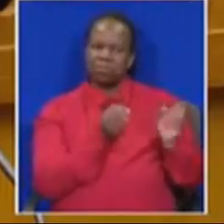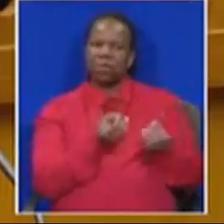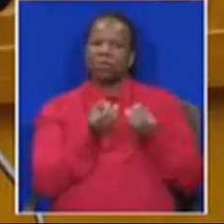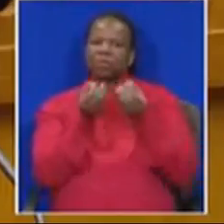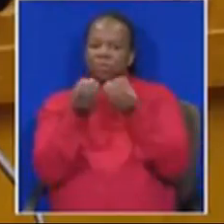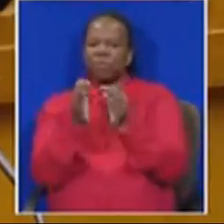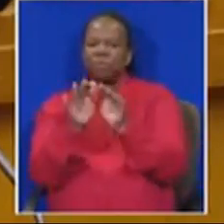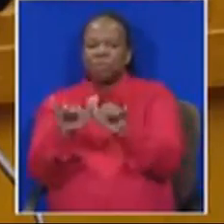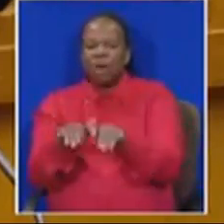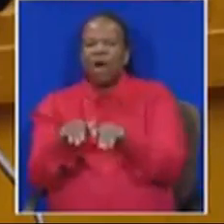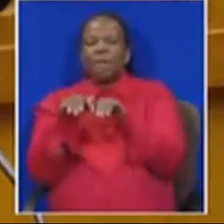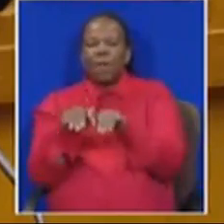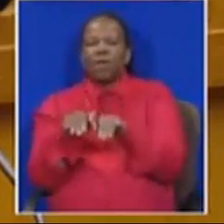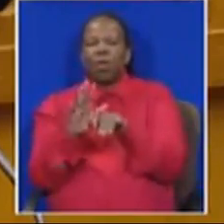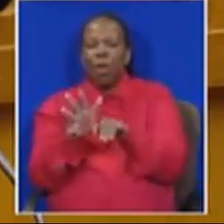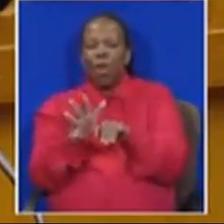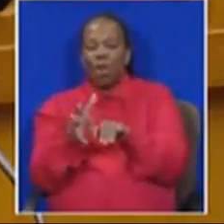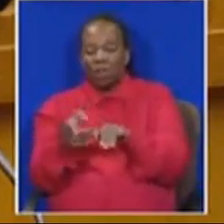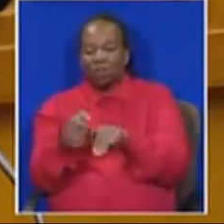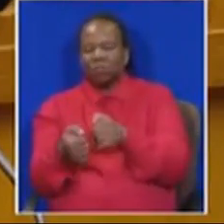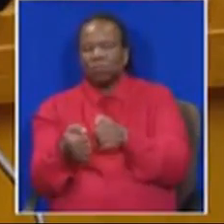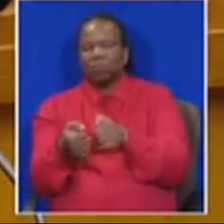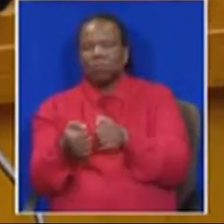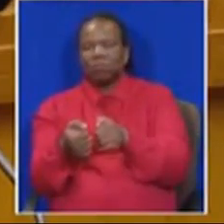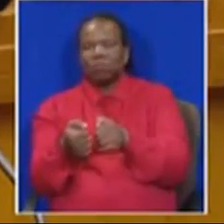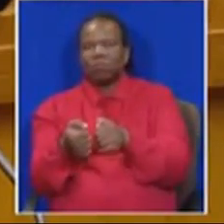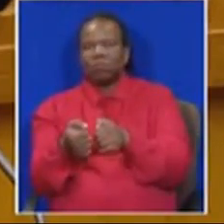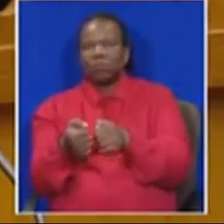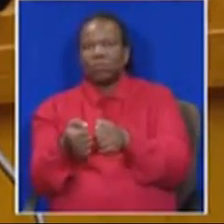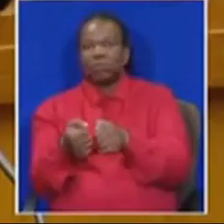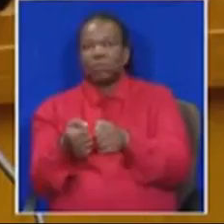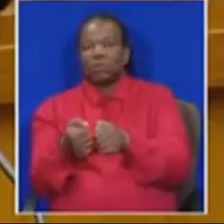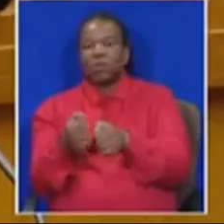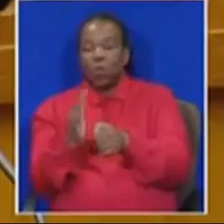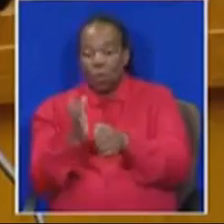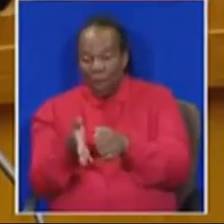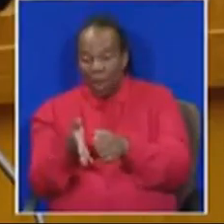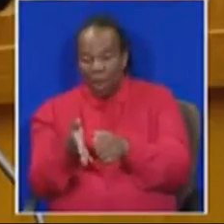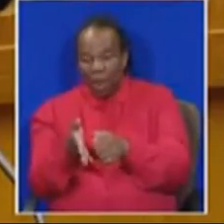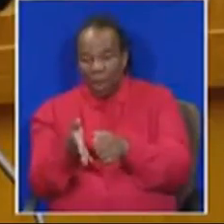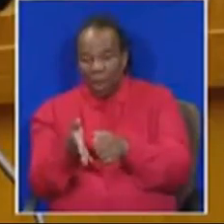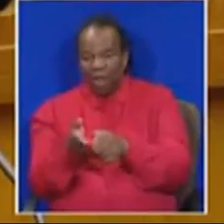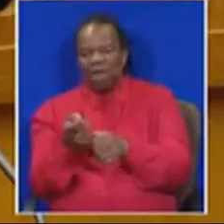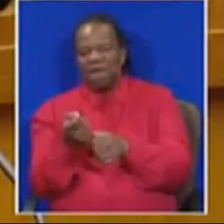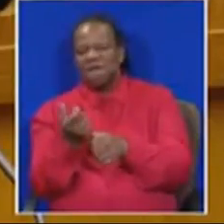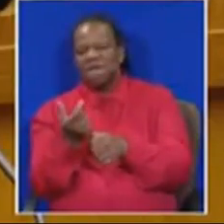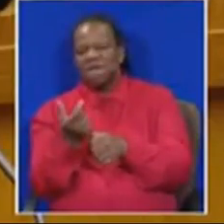and Parliament will have the bill submitted to it in the next few